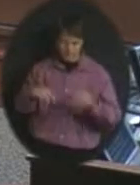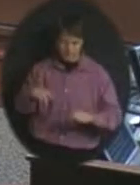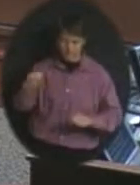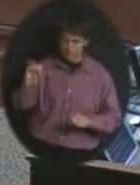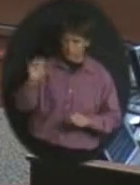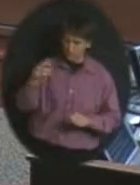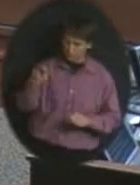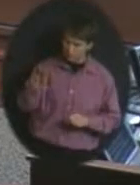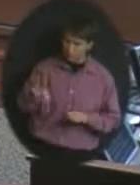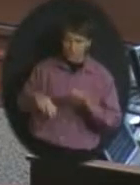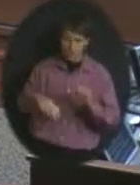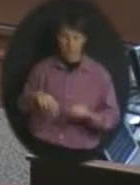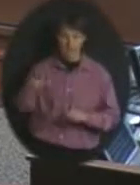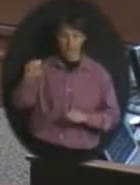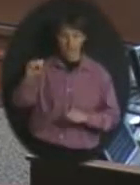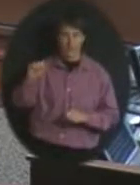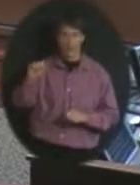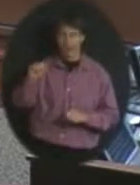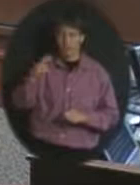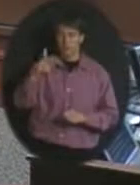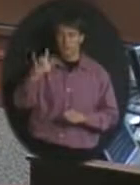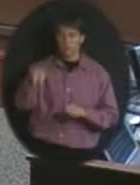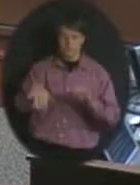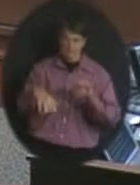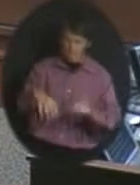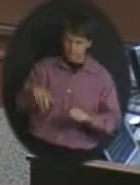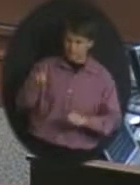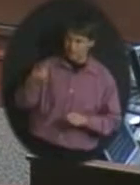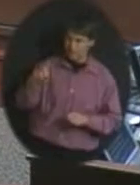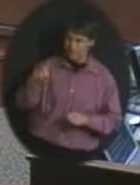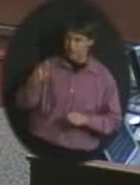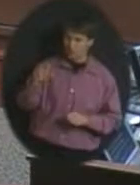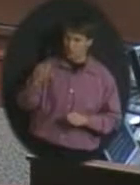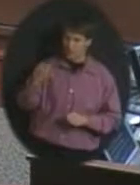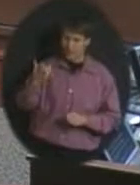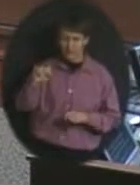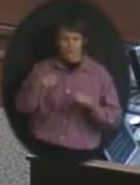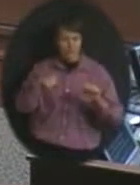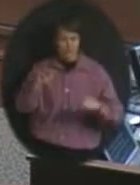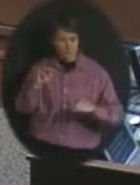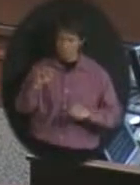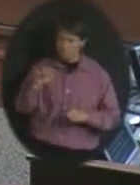Scheer? Yes. Ms. Ashley? Yes. Dr. Daniels? Yes. Mrs. Martin? Yes.